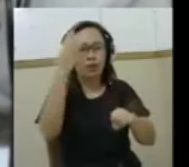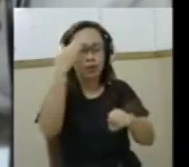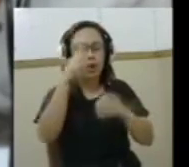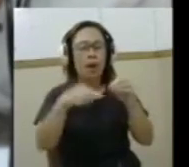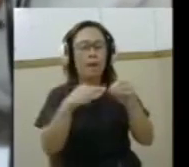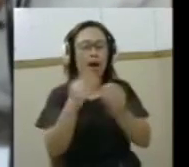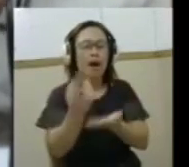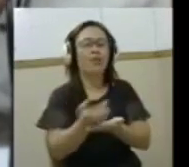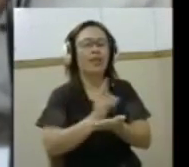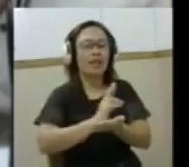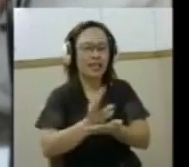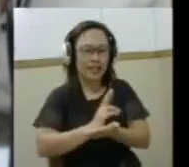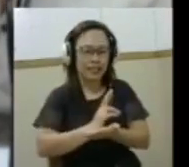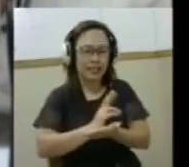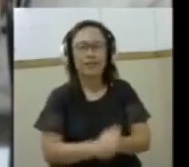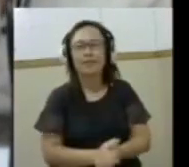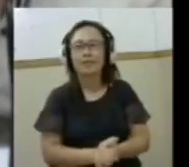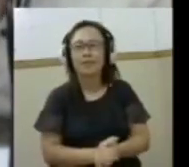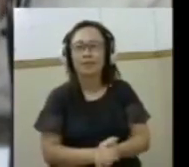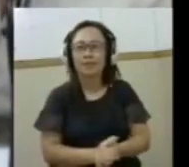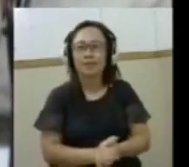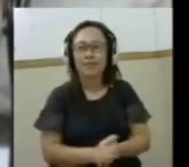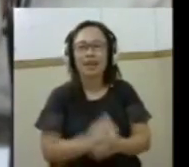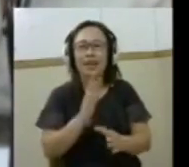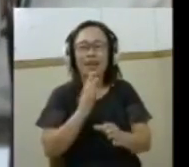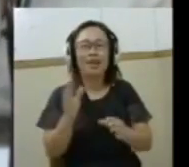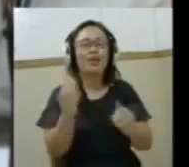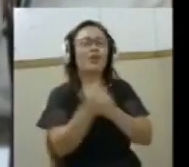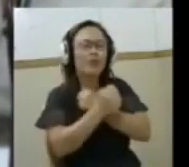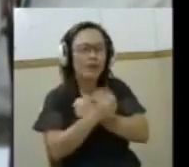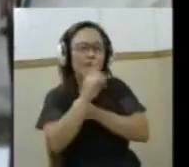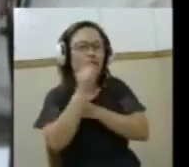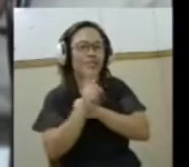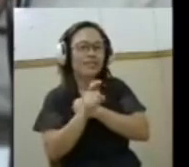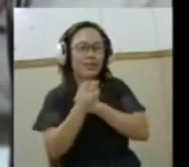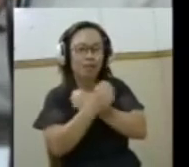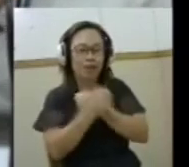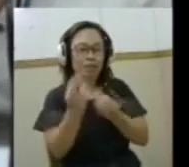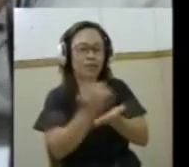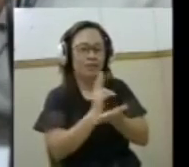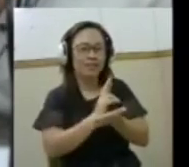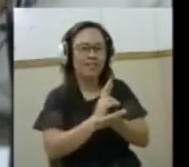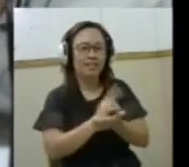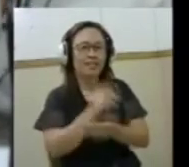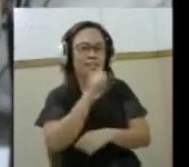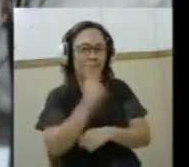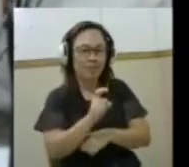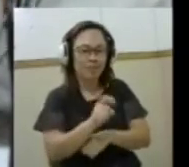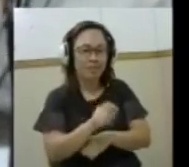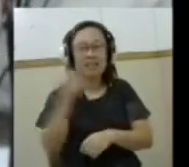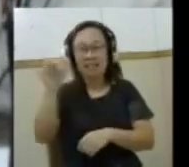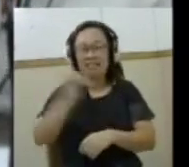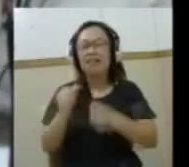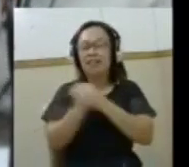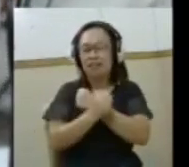Yes. So, Sir Steve, are you into research? Do you love research? Yes, I love research, Ma'am Ans.